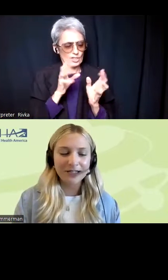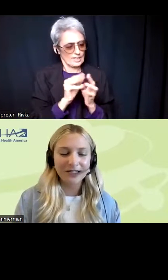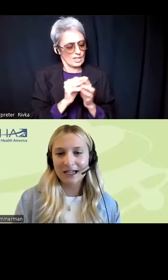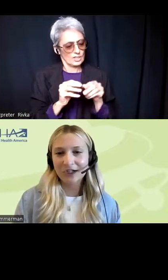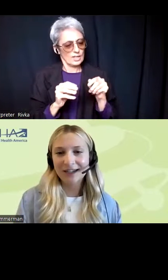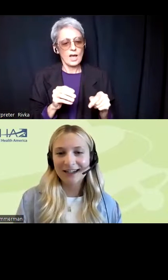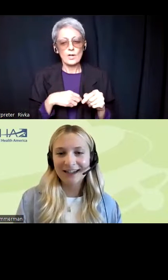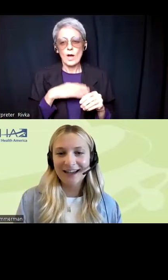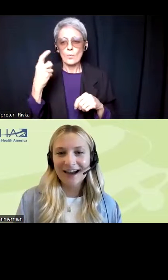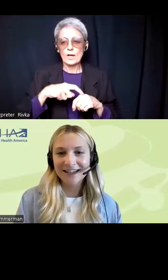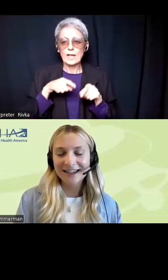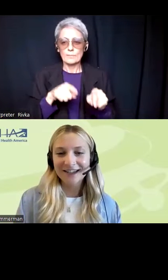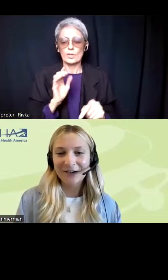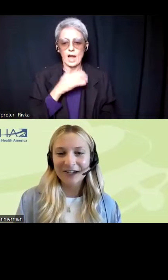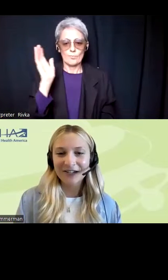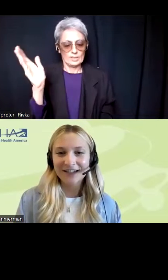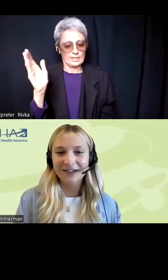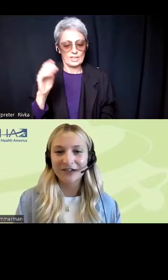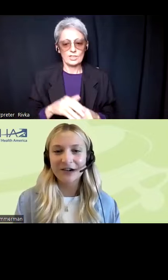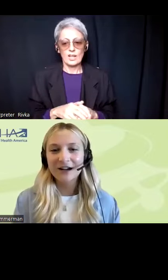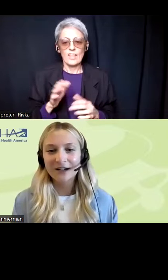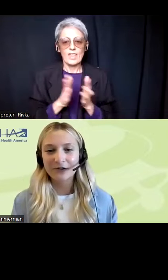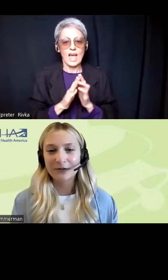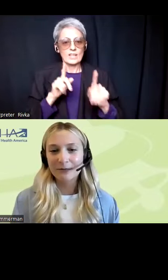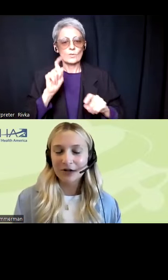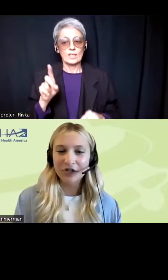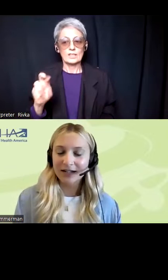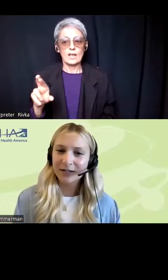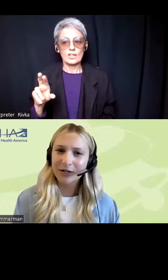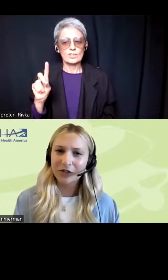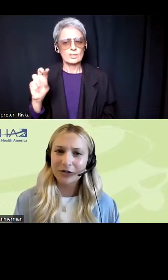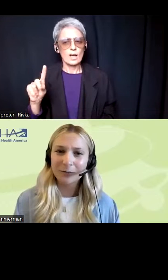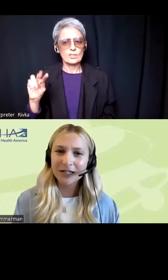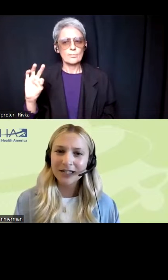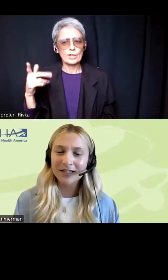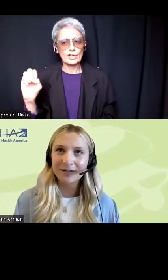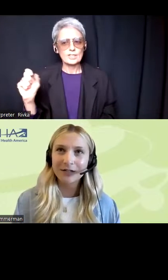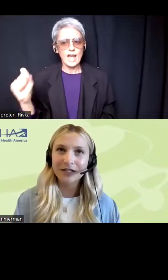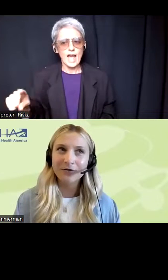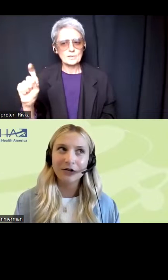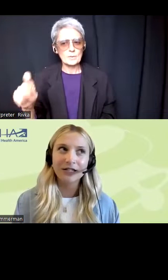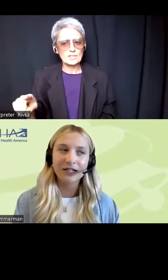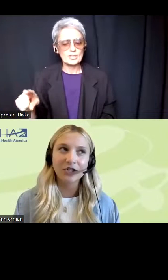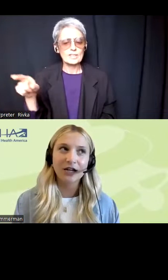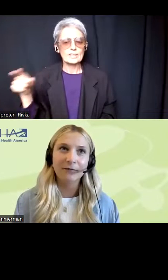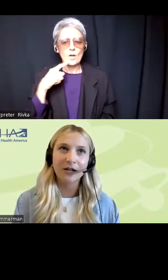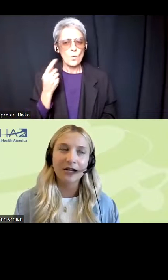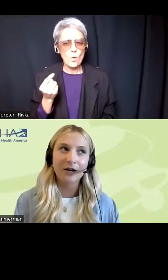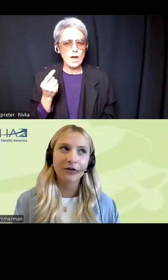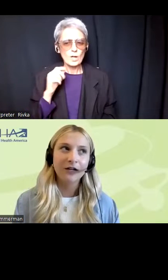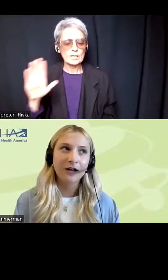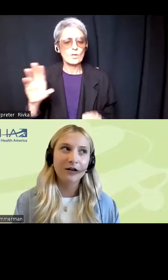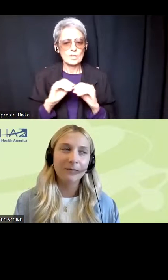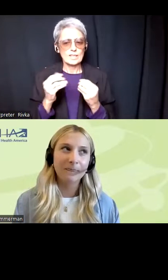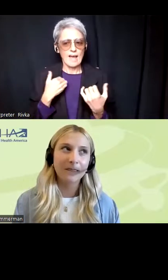our presentation, they asked the questions, Dr. Purge asked the question, what does your organization have right